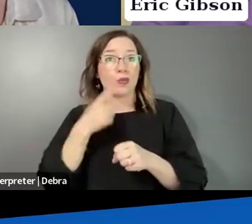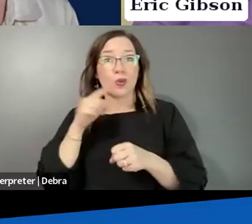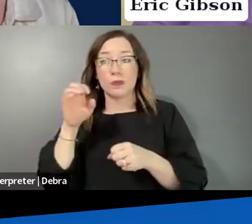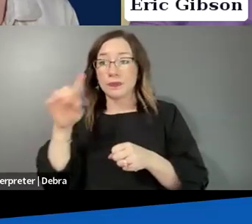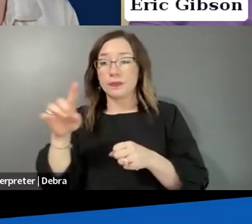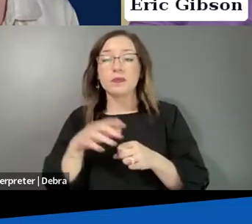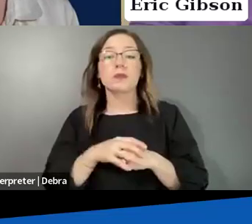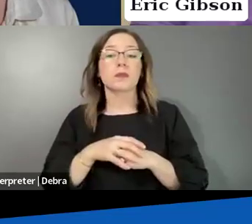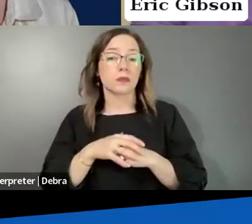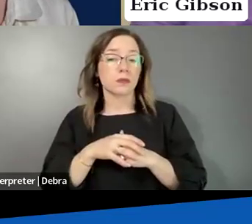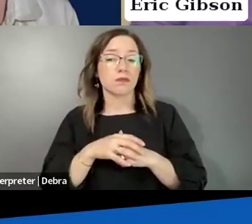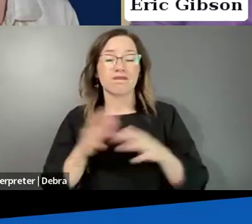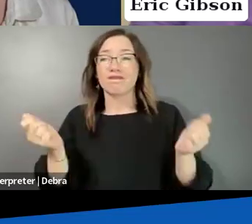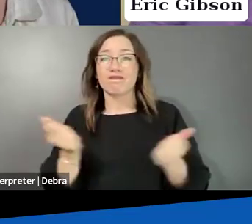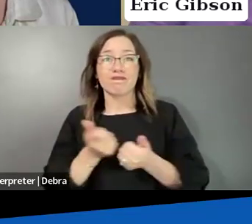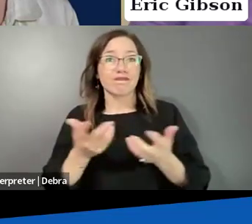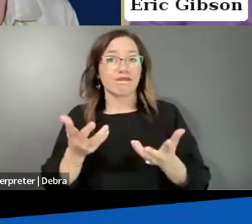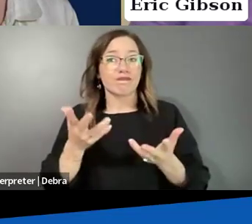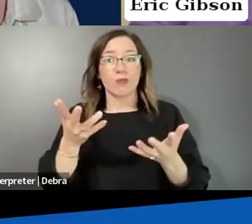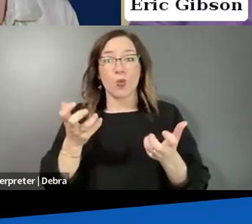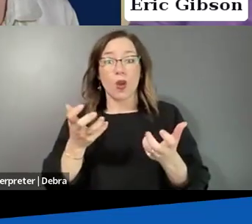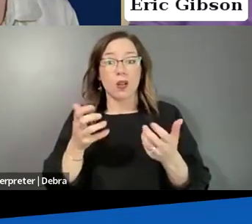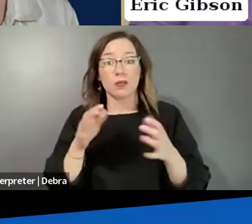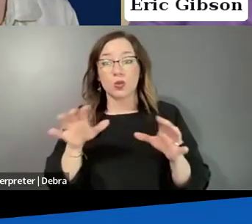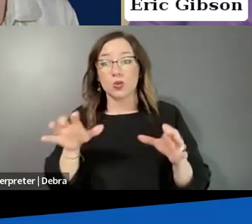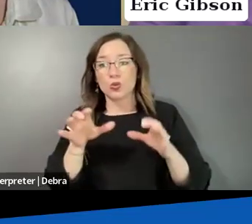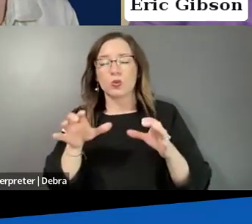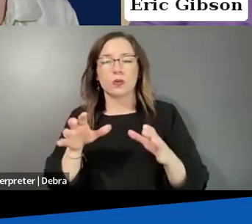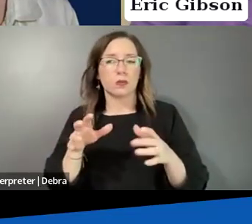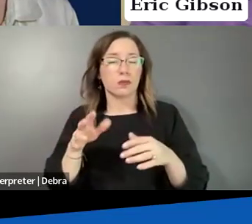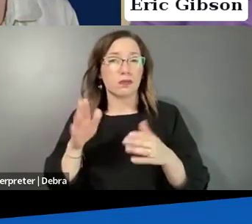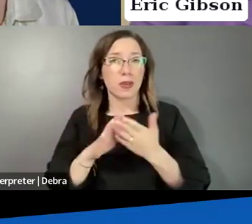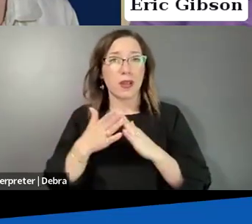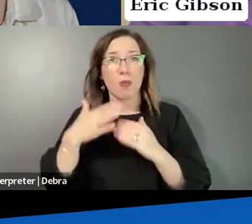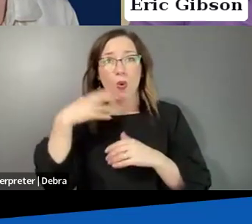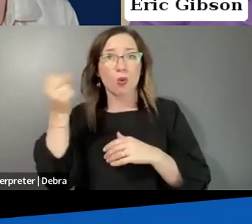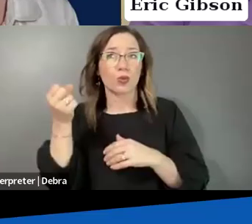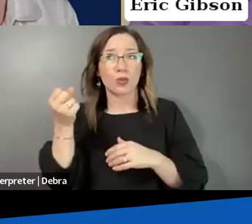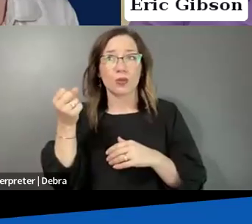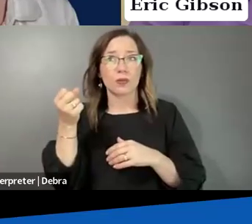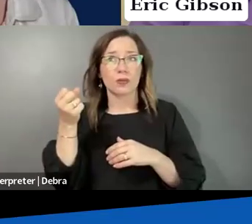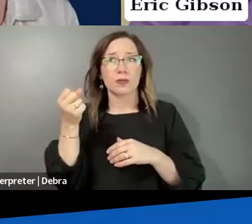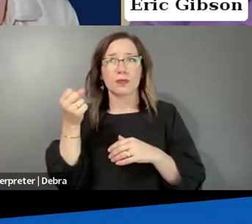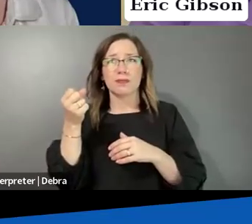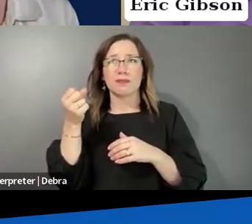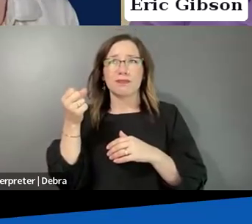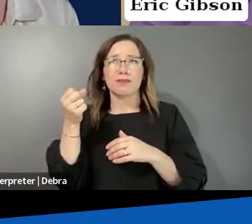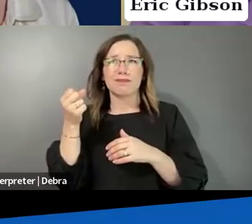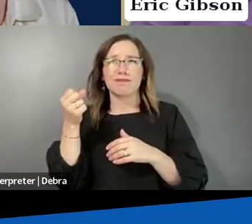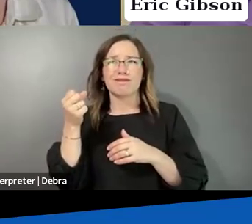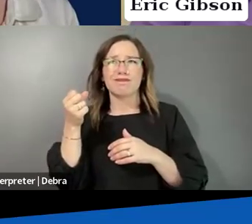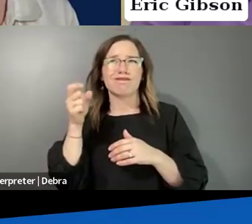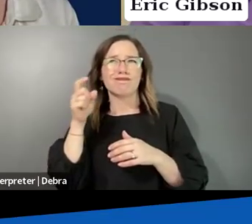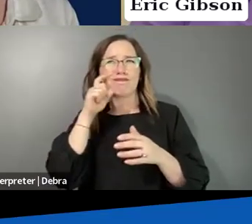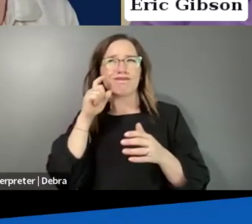and anything that you want to do. You know, once you get older, sexual sex sometimes